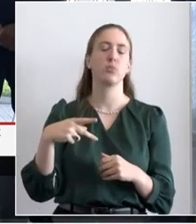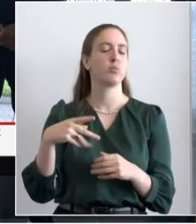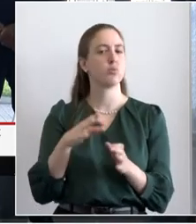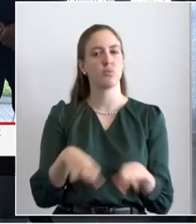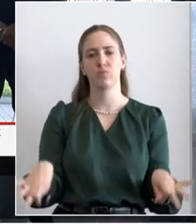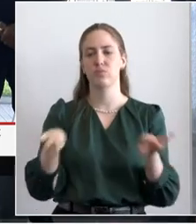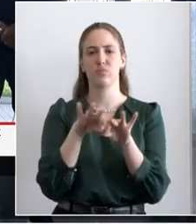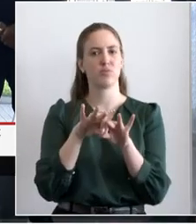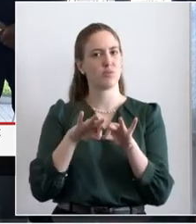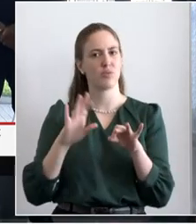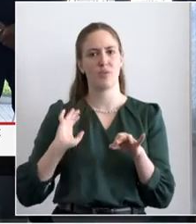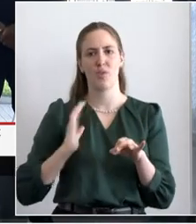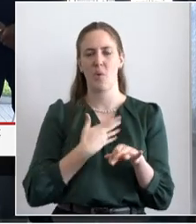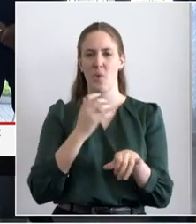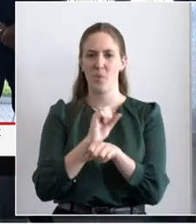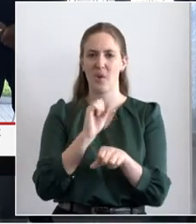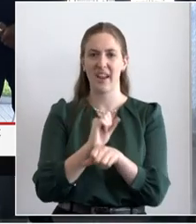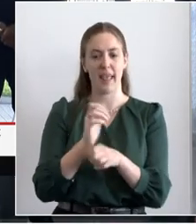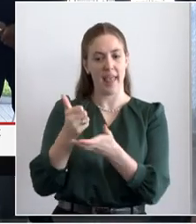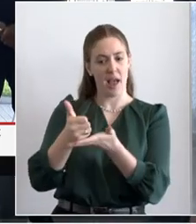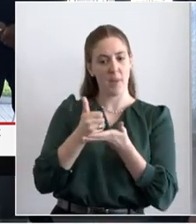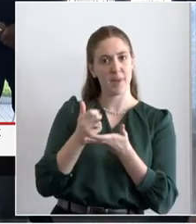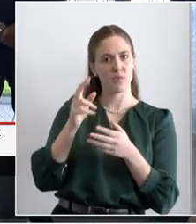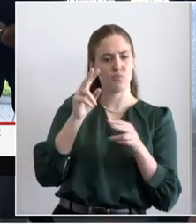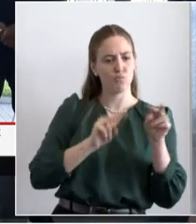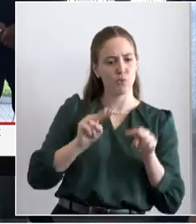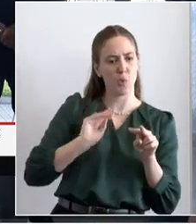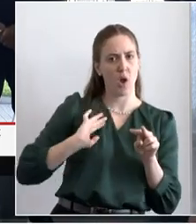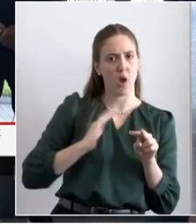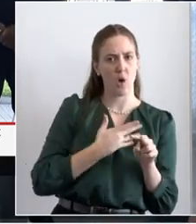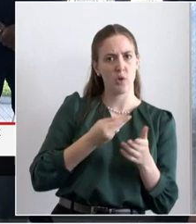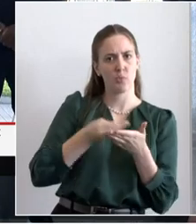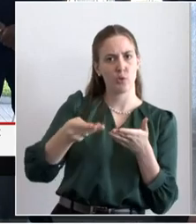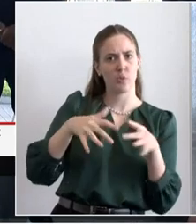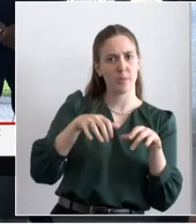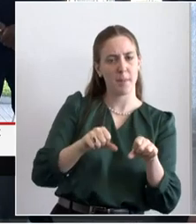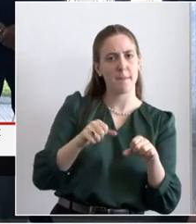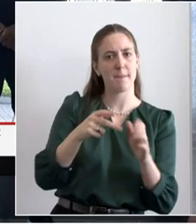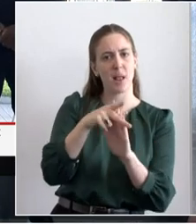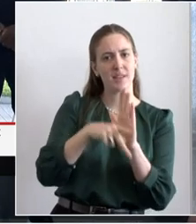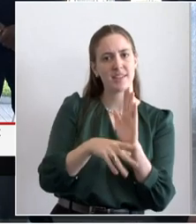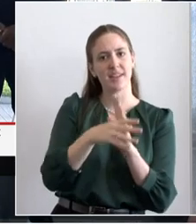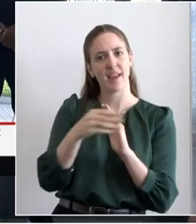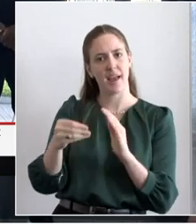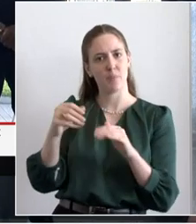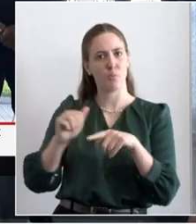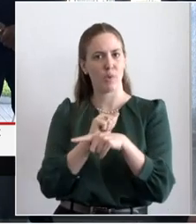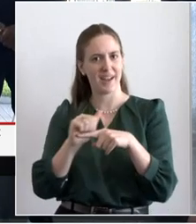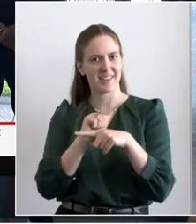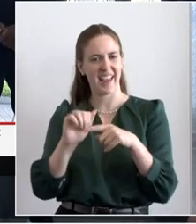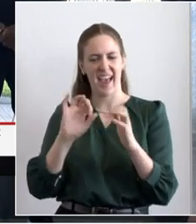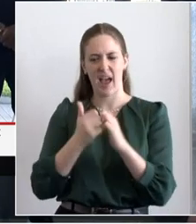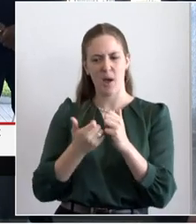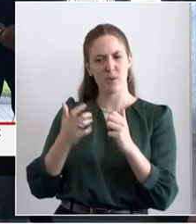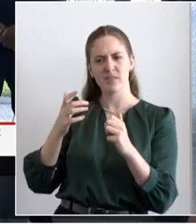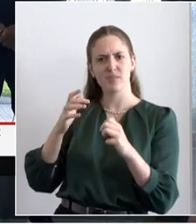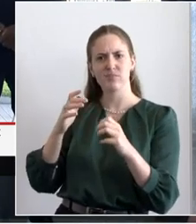has helped us to review our procurement policies and practices and to develop a new approach for finding and engaging DC-based